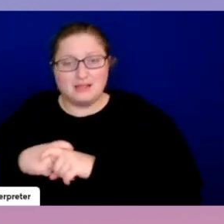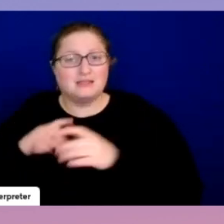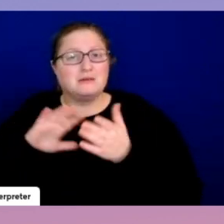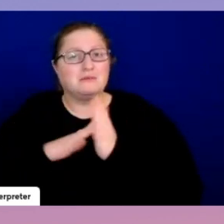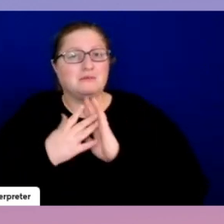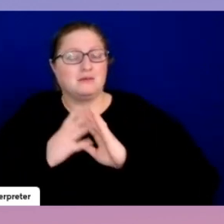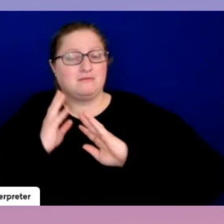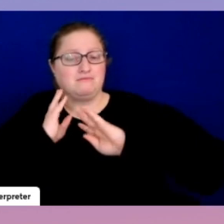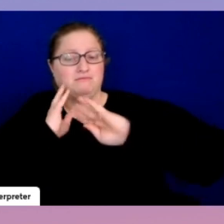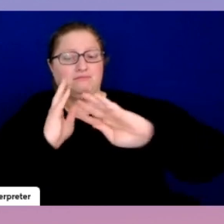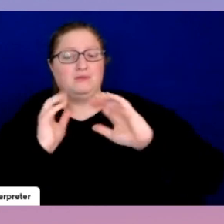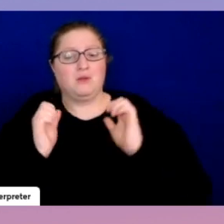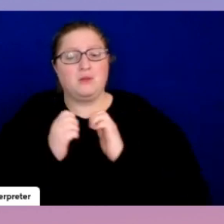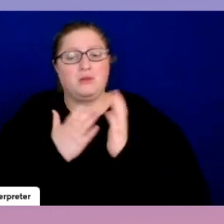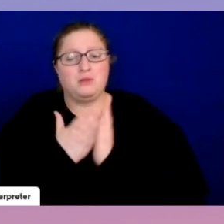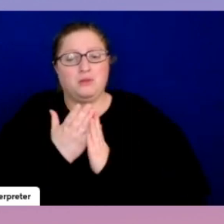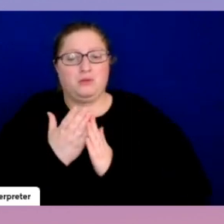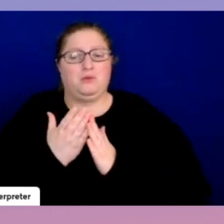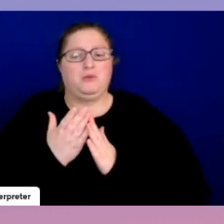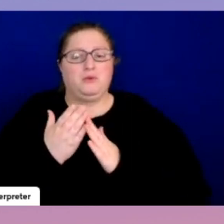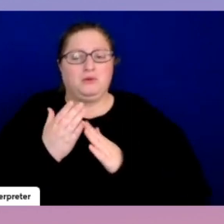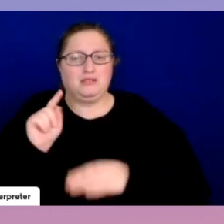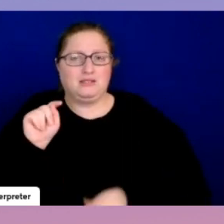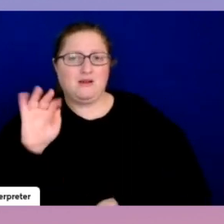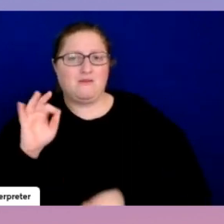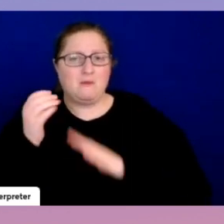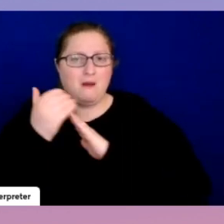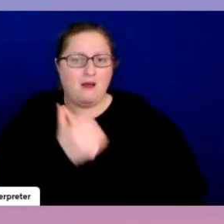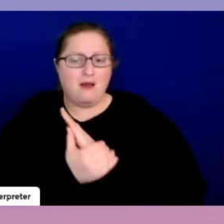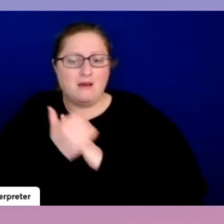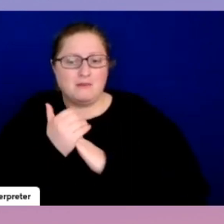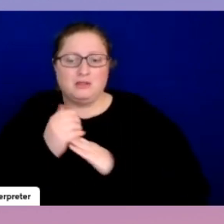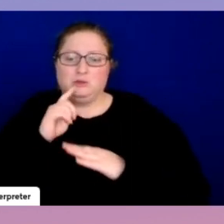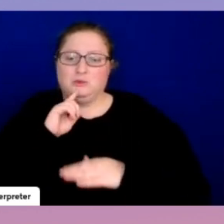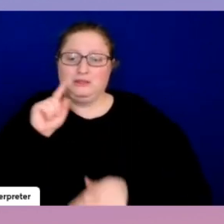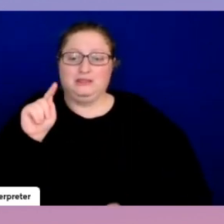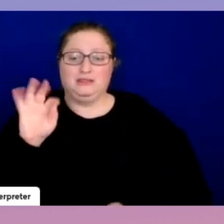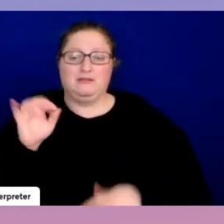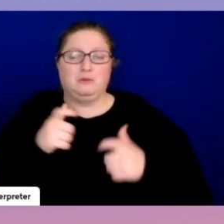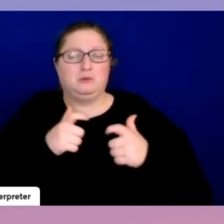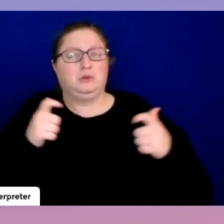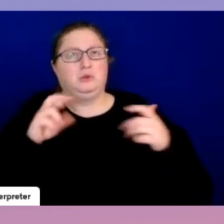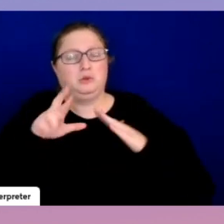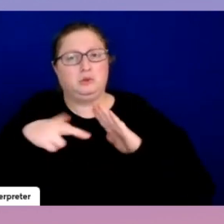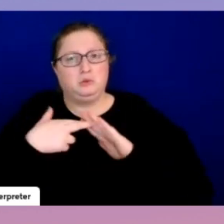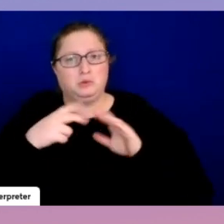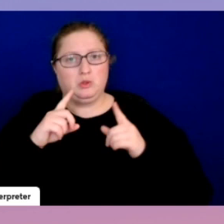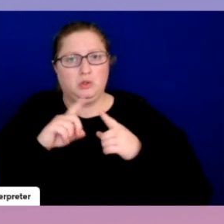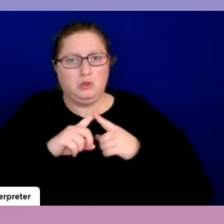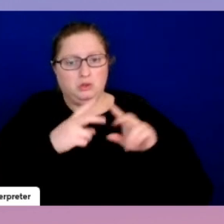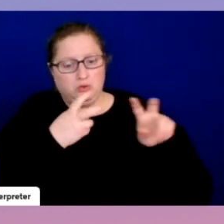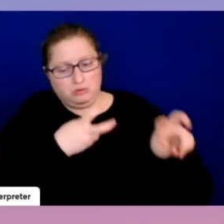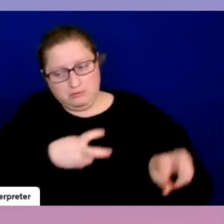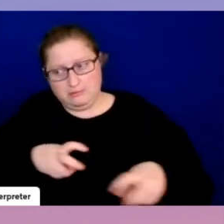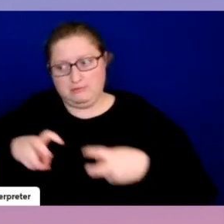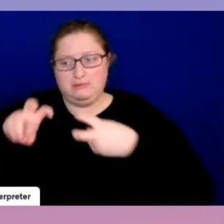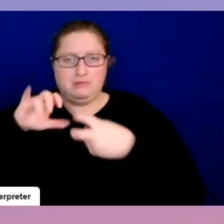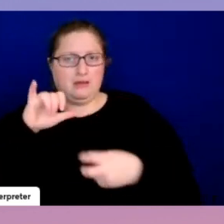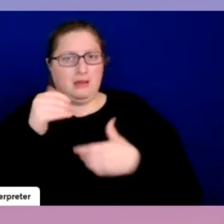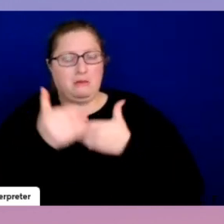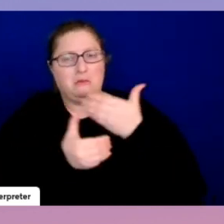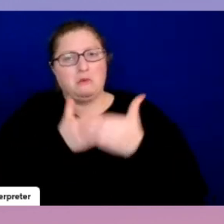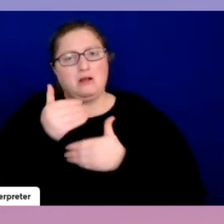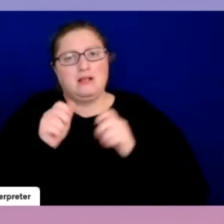use of Terraform automation. Terraform played a pivotal role in orchestrating the entire migration process, allowing for